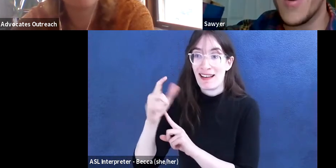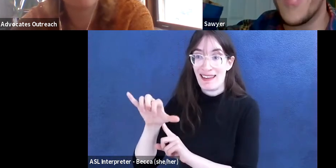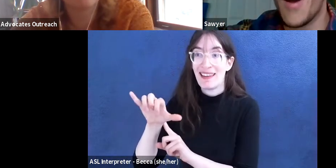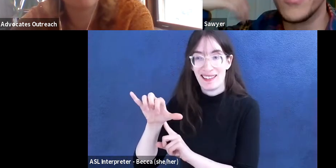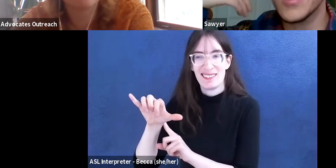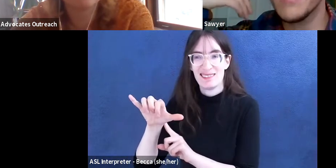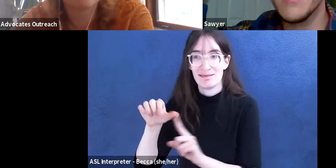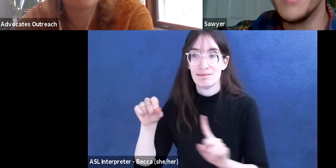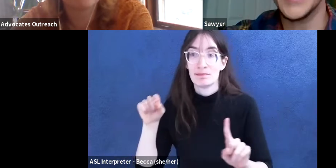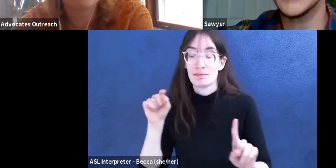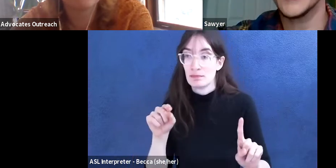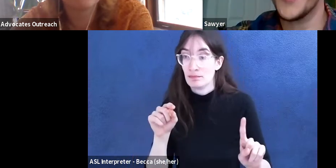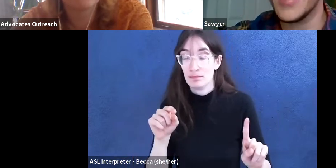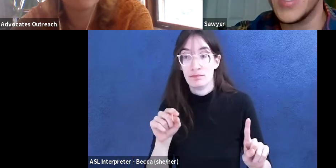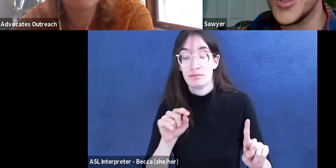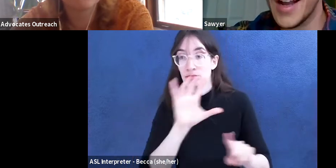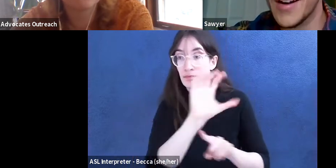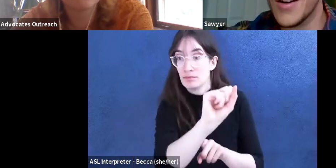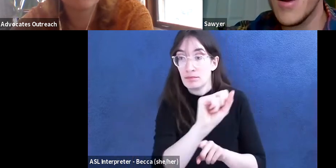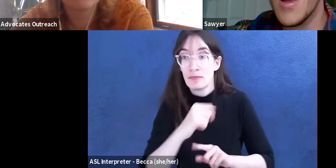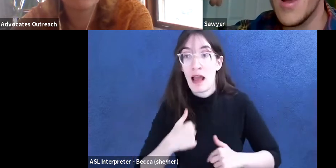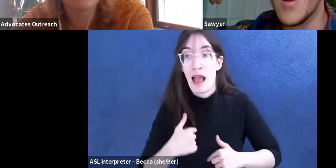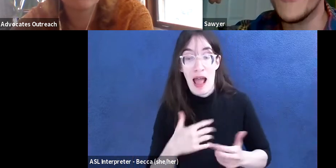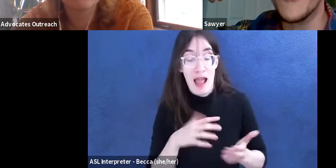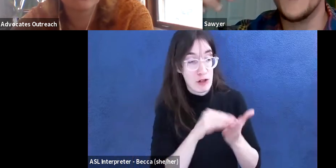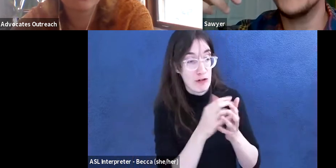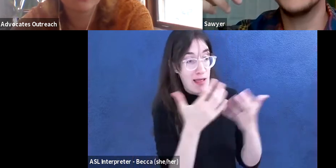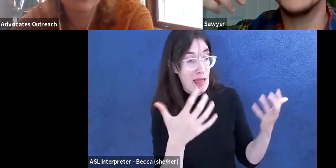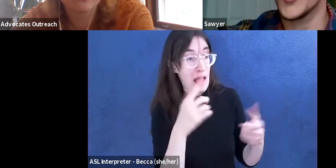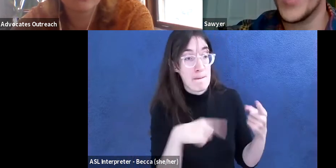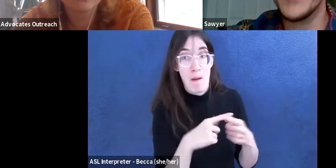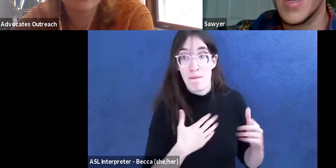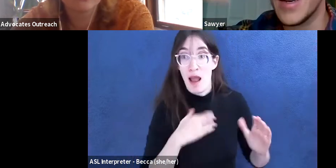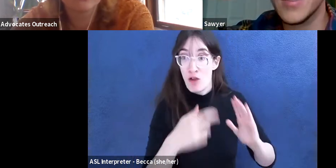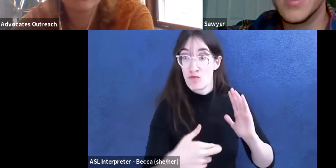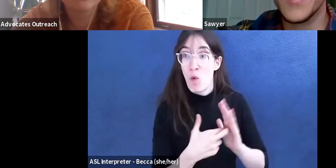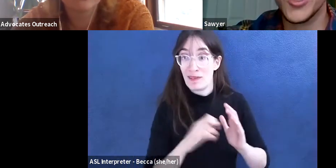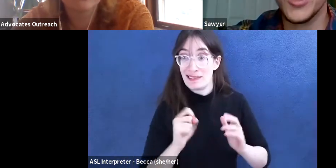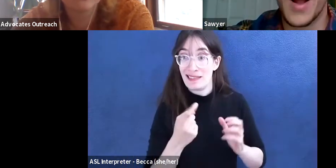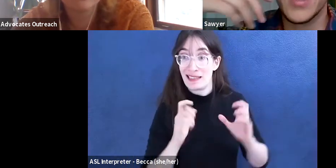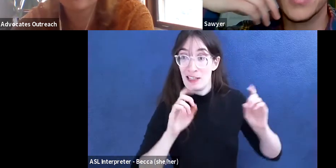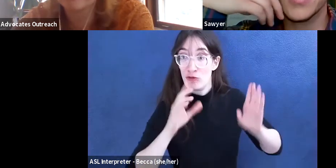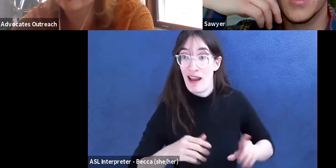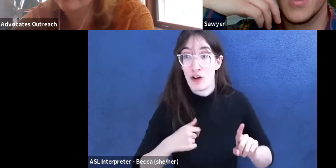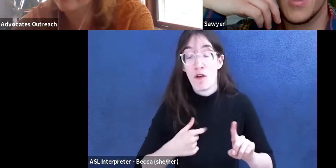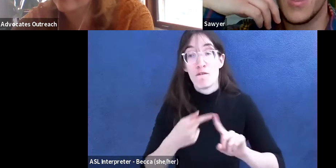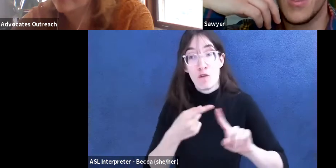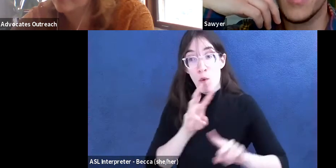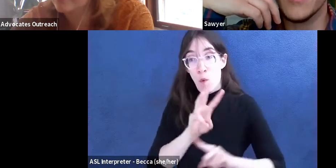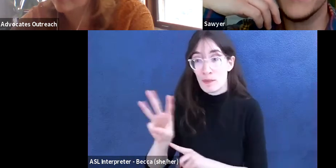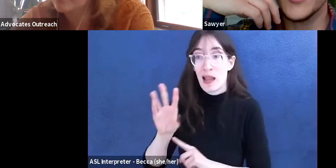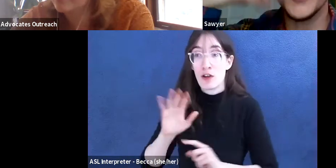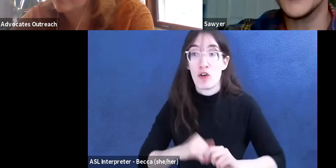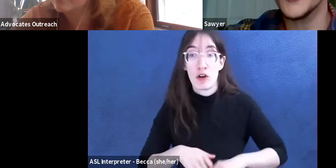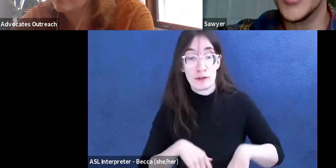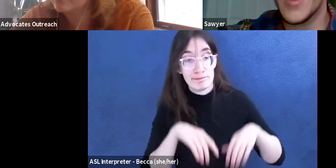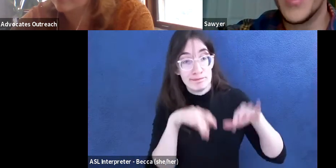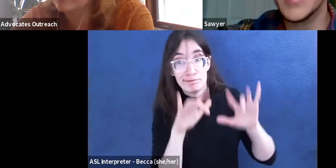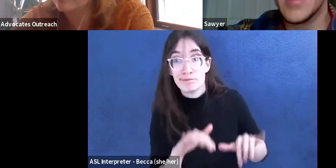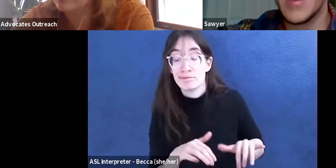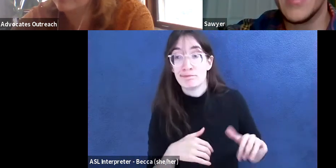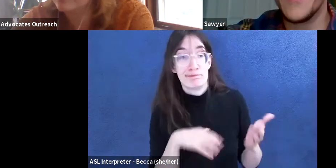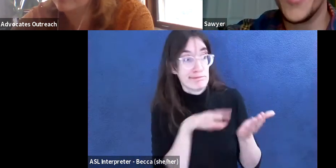introduce the idea that, you know, people have a gender identity, a sense of who they are that might match or not match with what people assumed